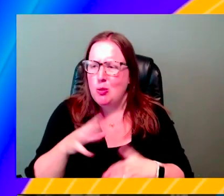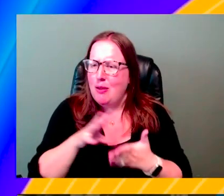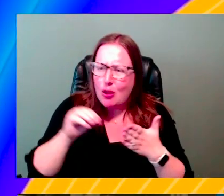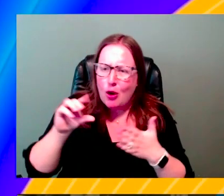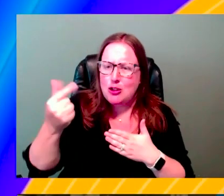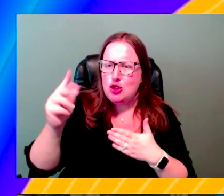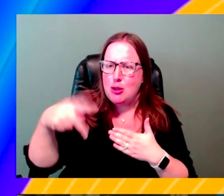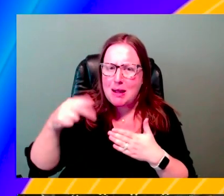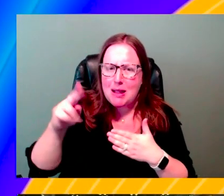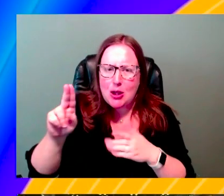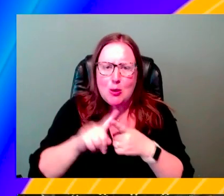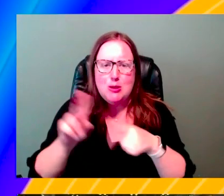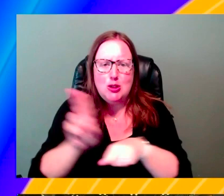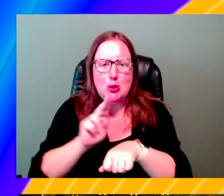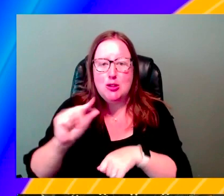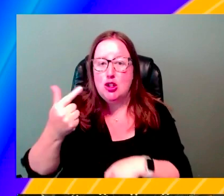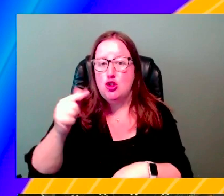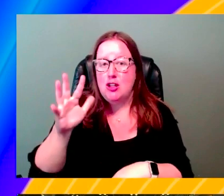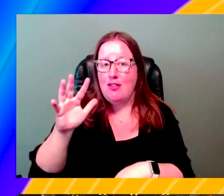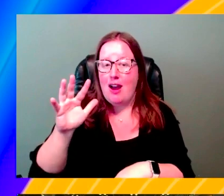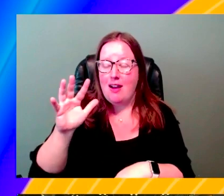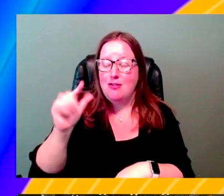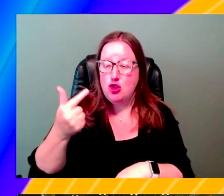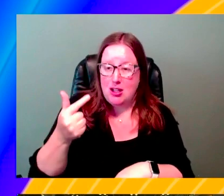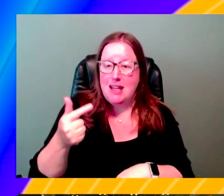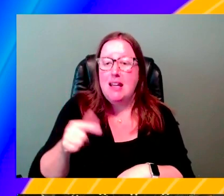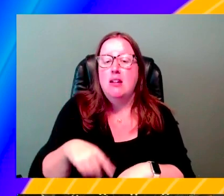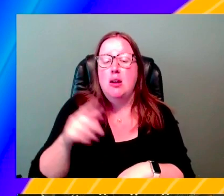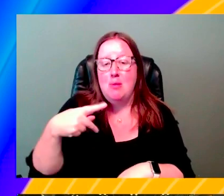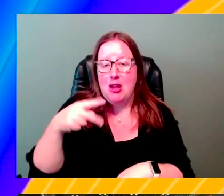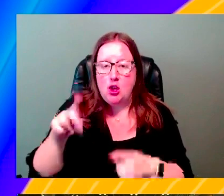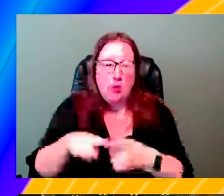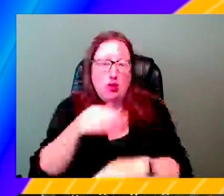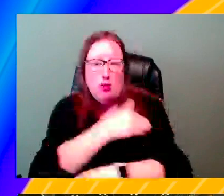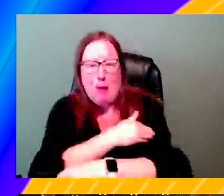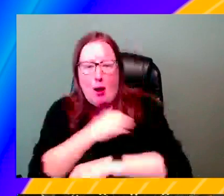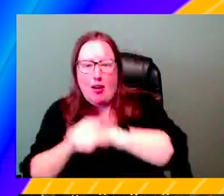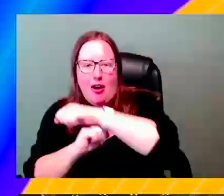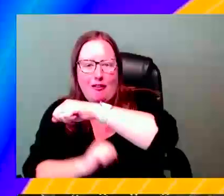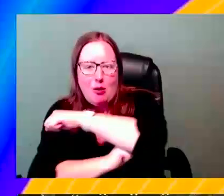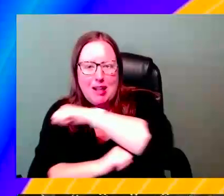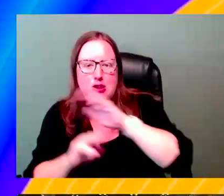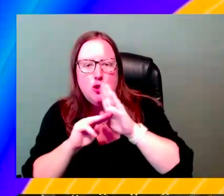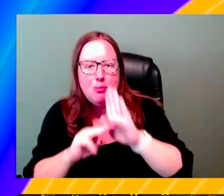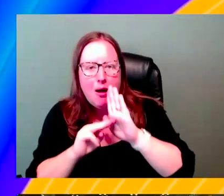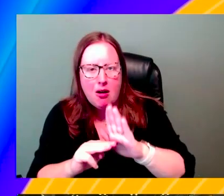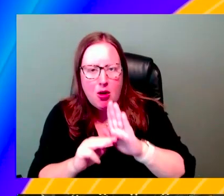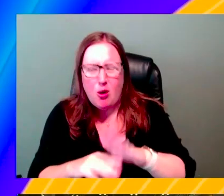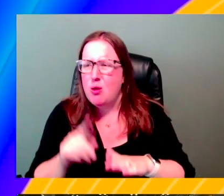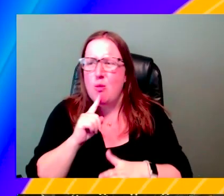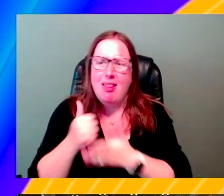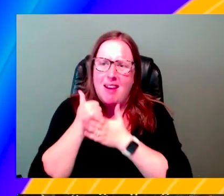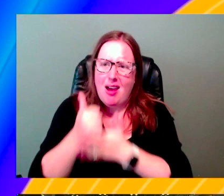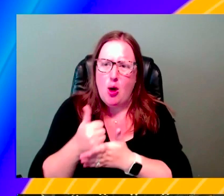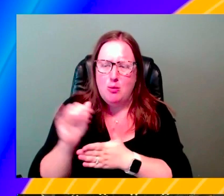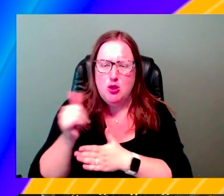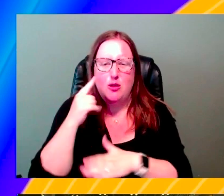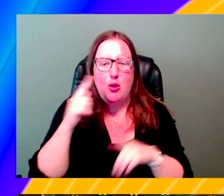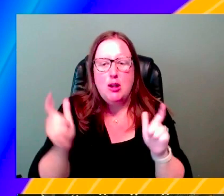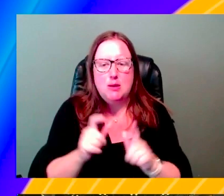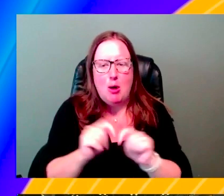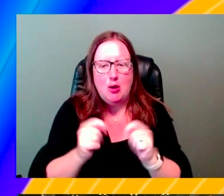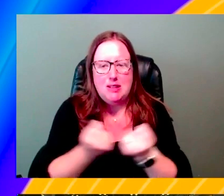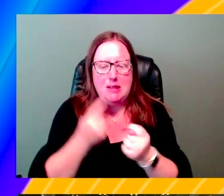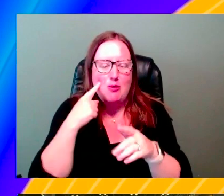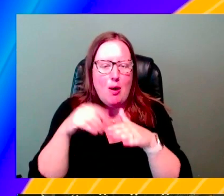a G5G GPU to power all of our foundation model work, and that's also been super helpful for us as a small team to have access to that. I'm so